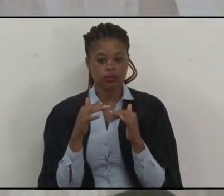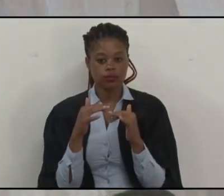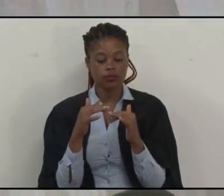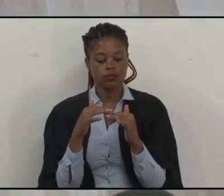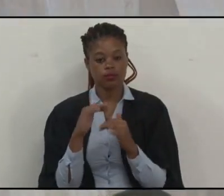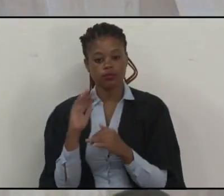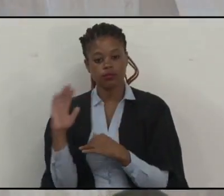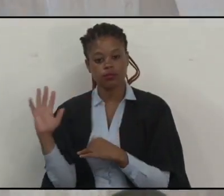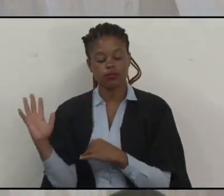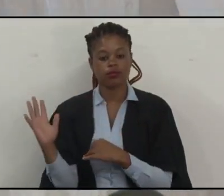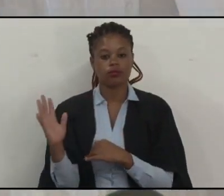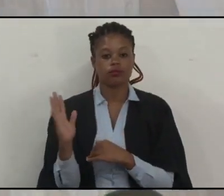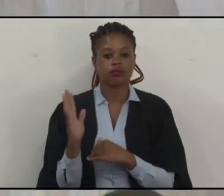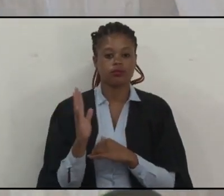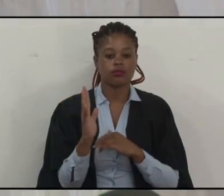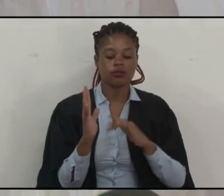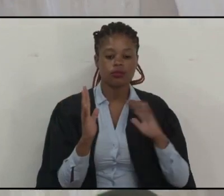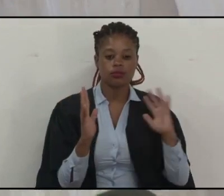amboegje.